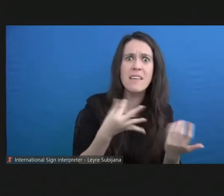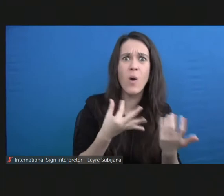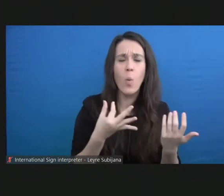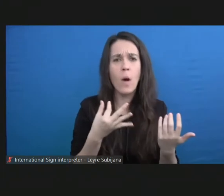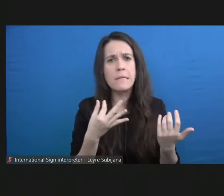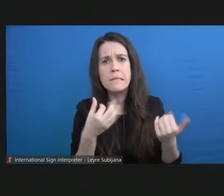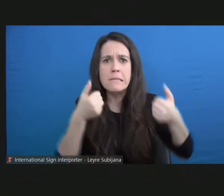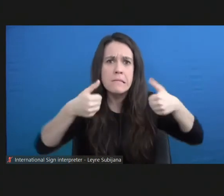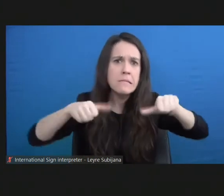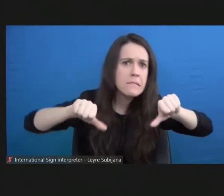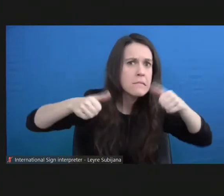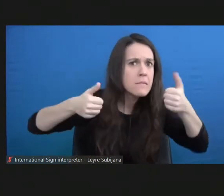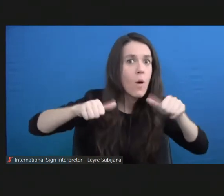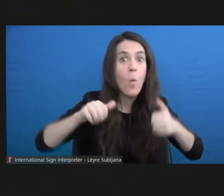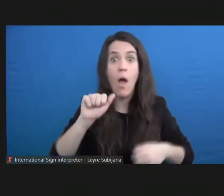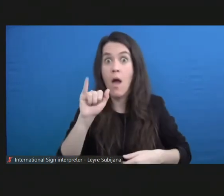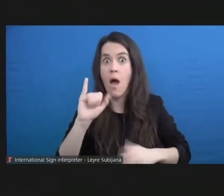each use of AI.